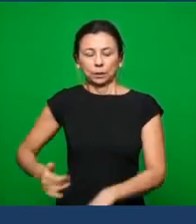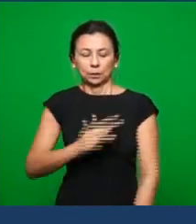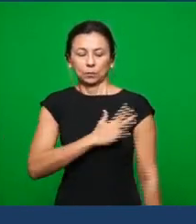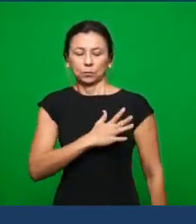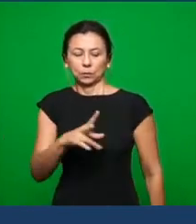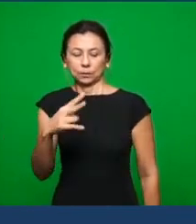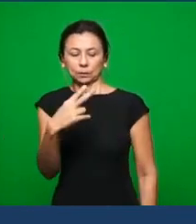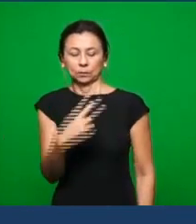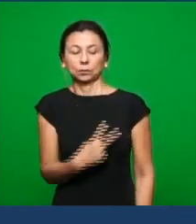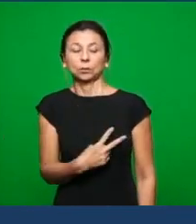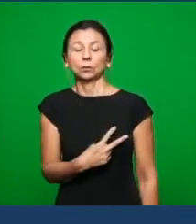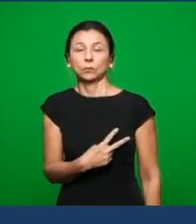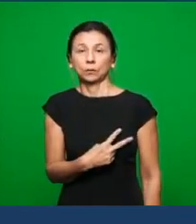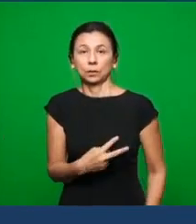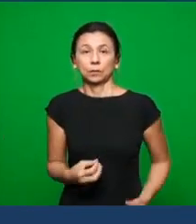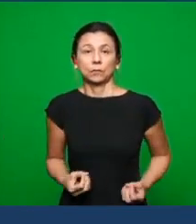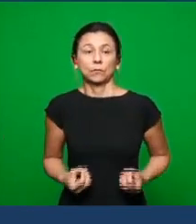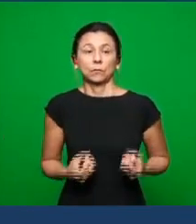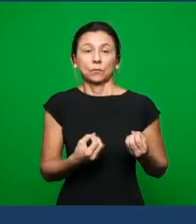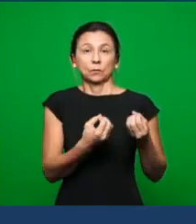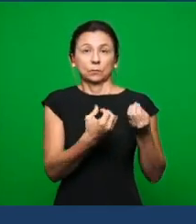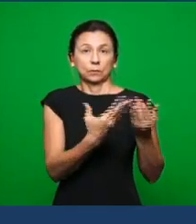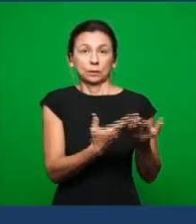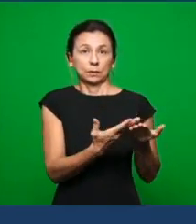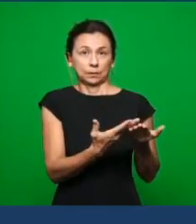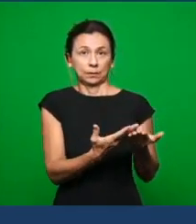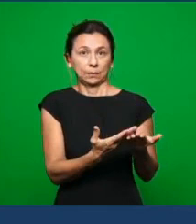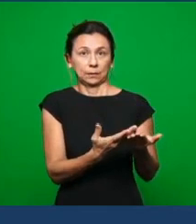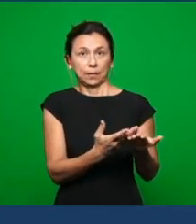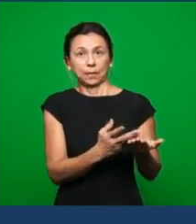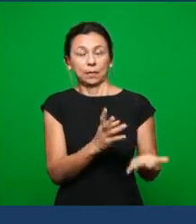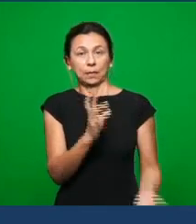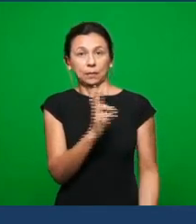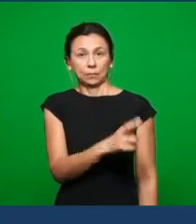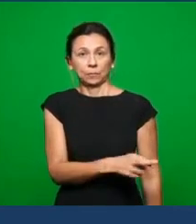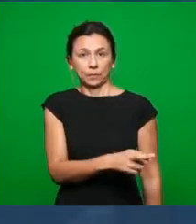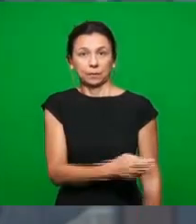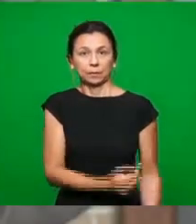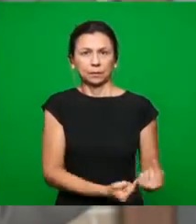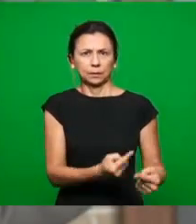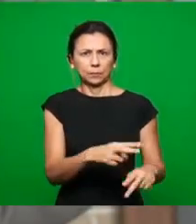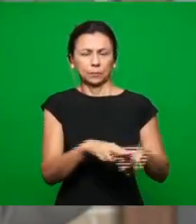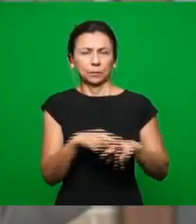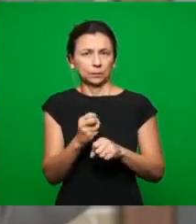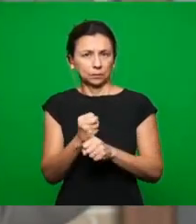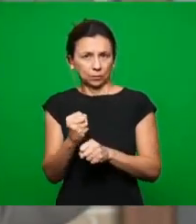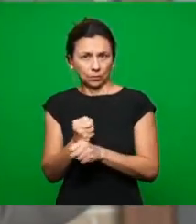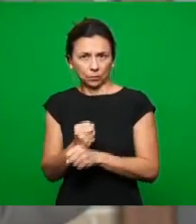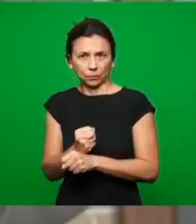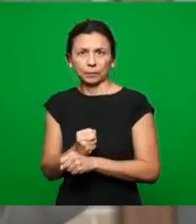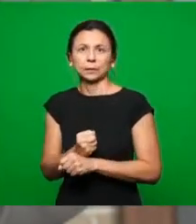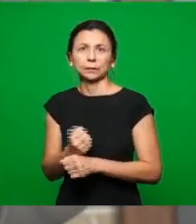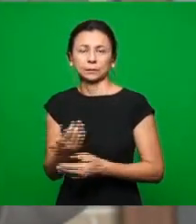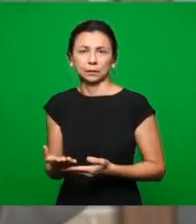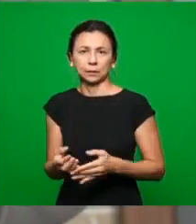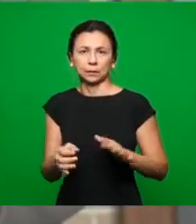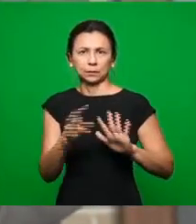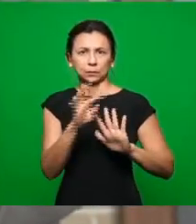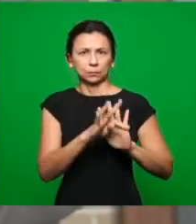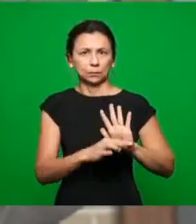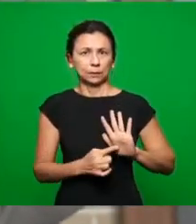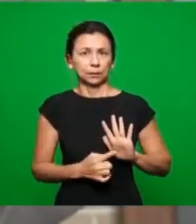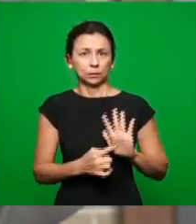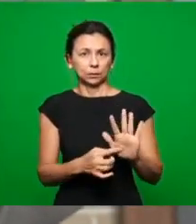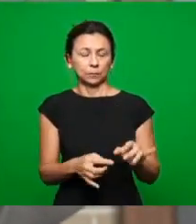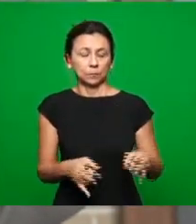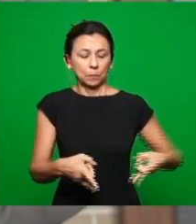church shall know that I am he who searches their minds and hearts. So that will put them in